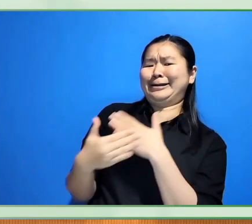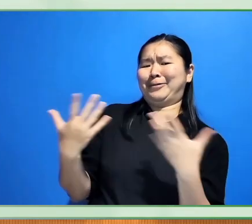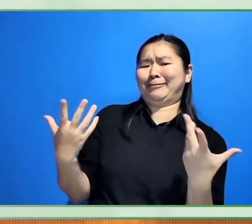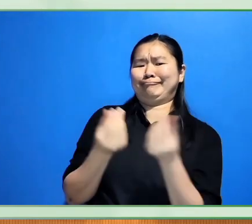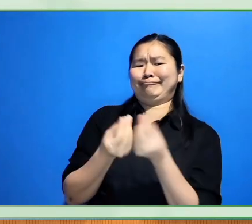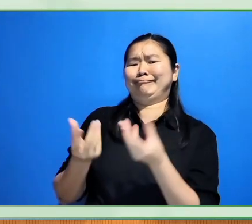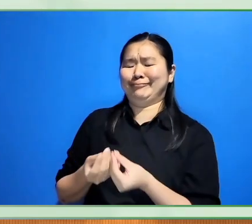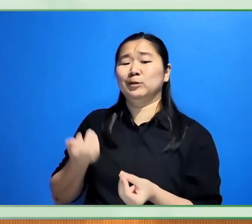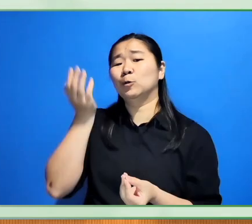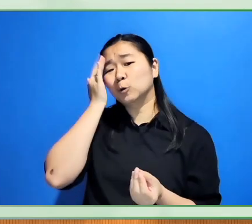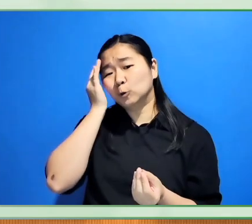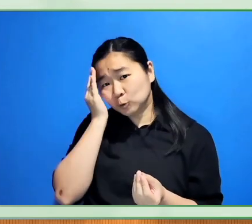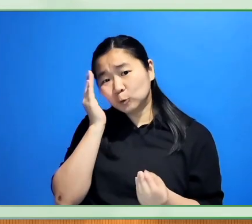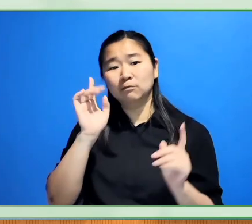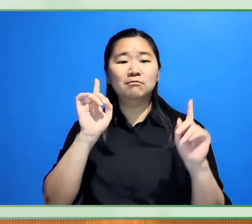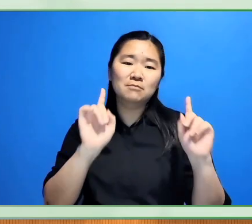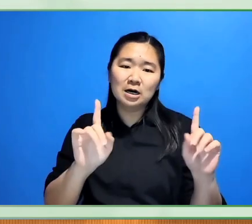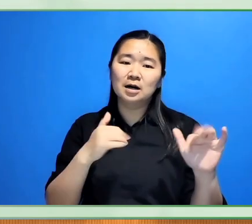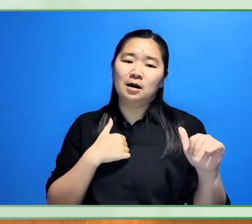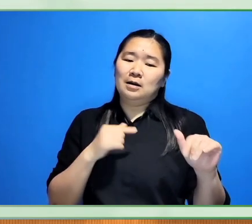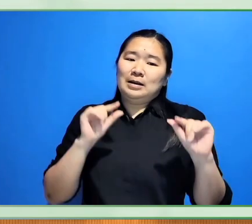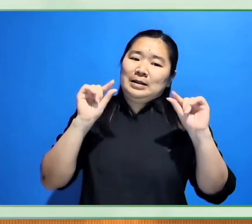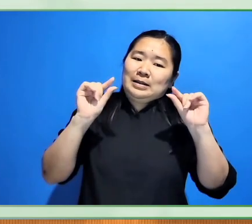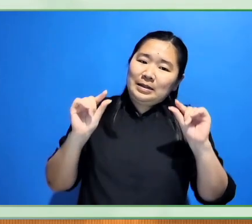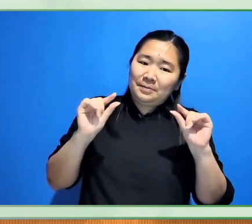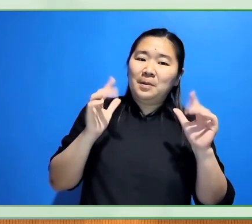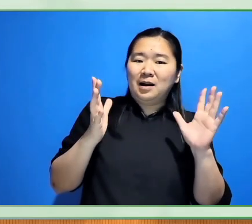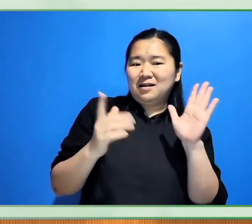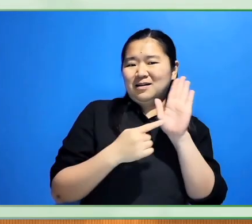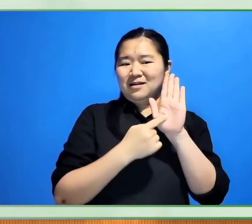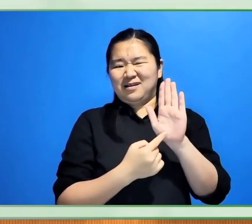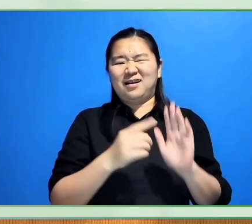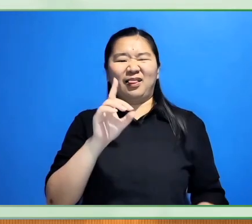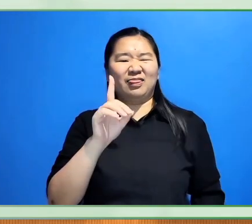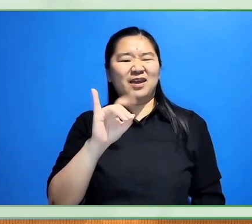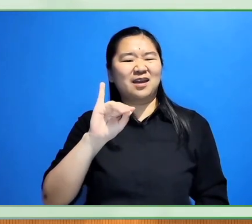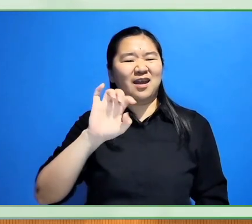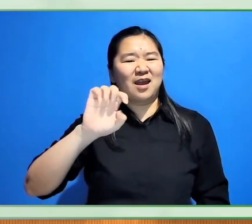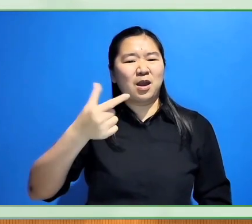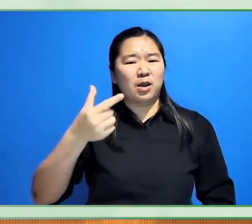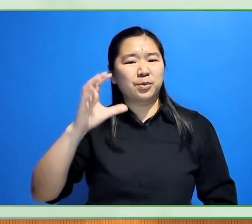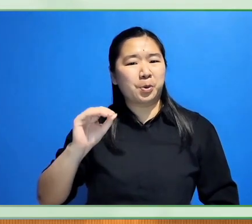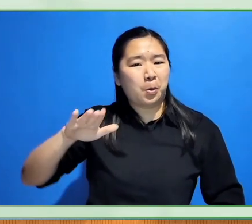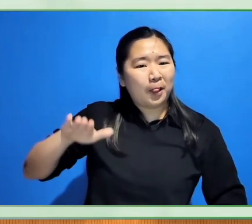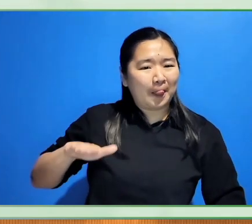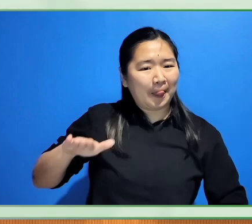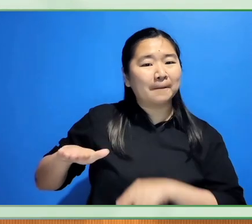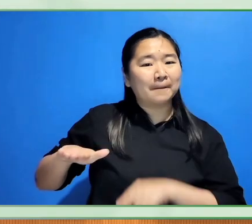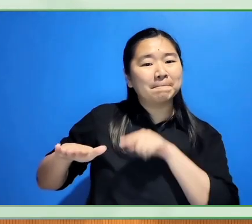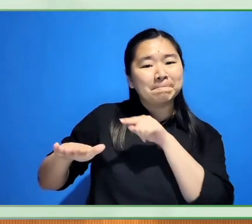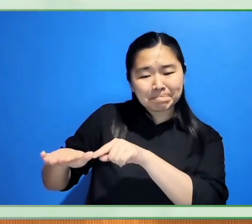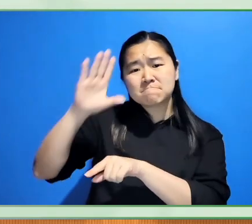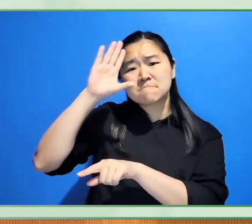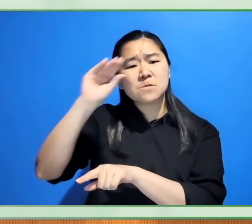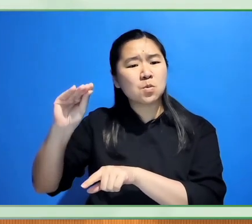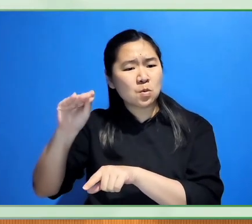no price you can really put on that, reclaiming a childhood. These are the real photos and real